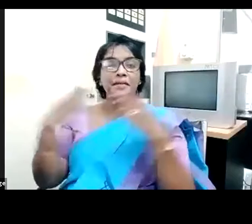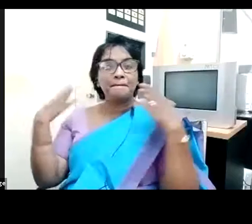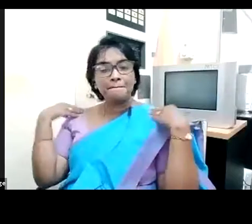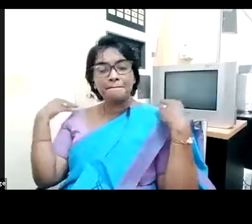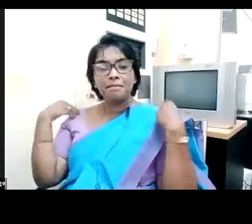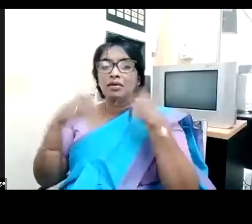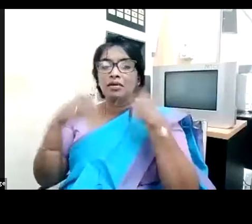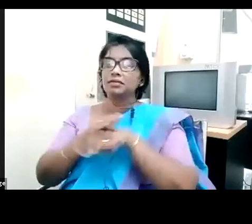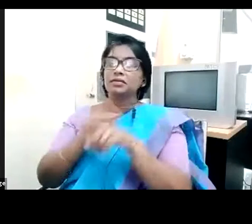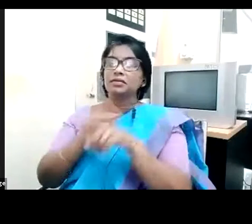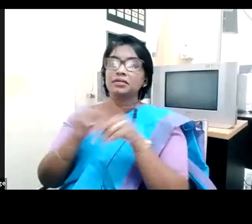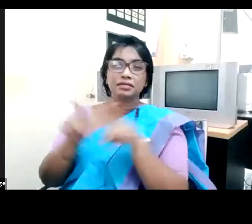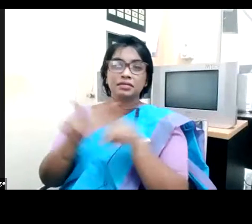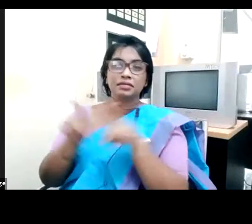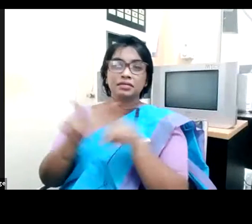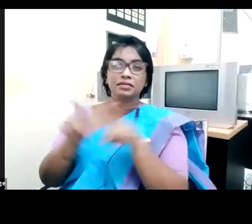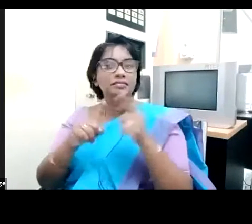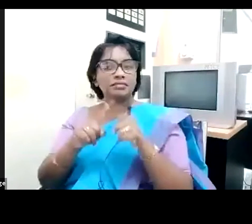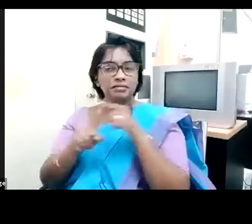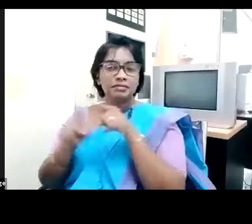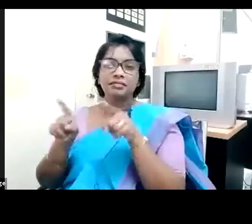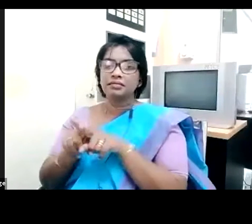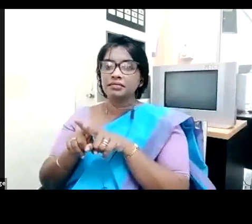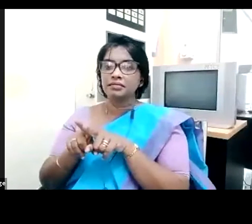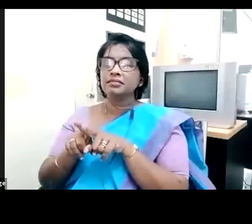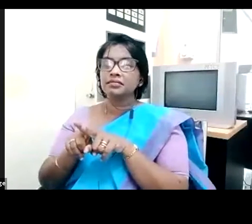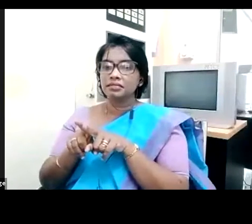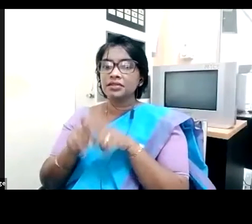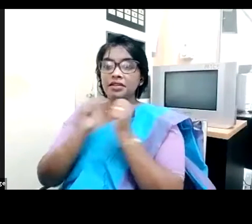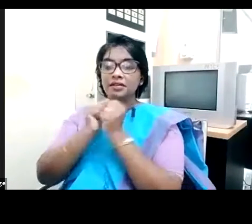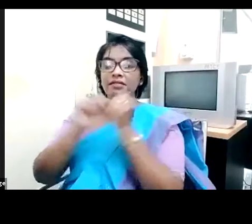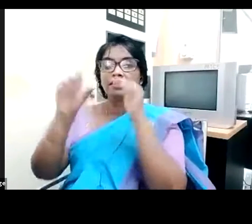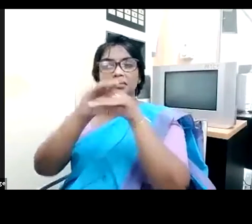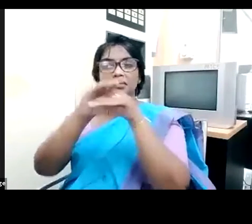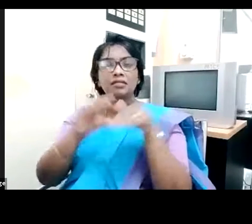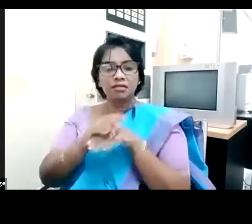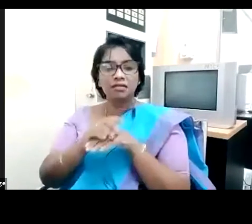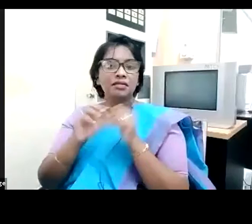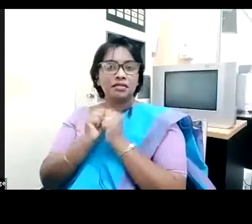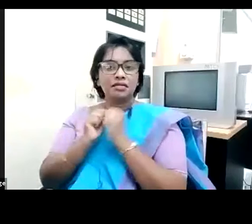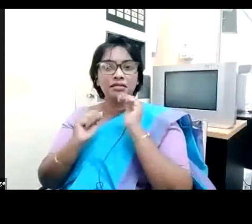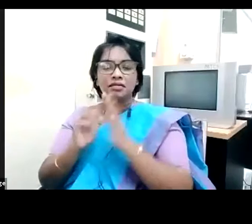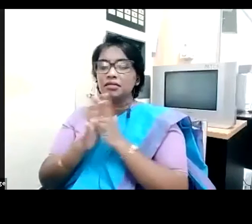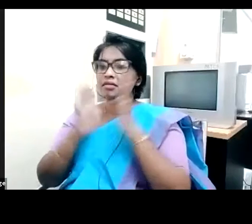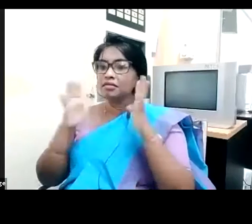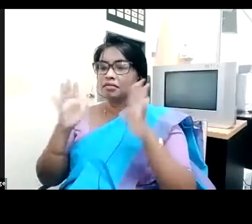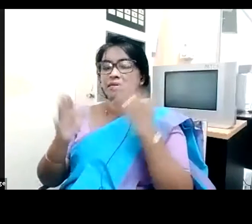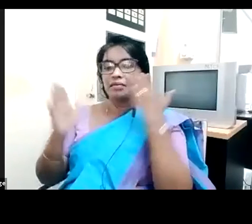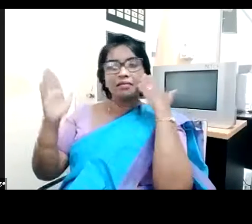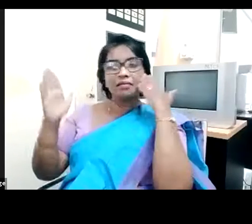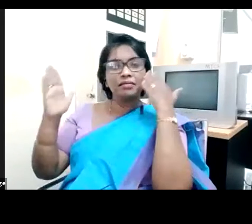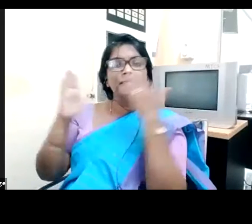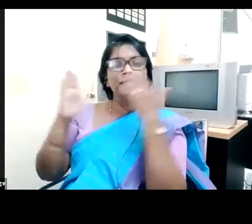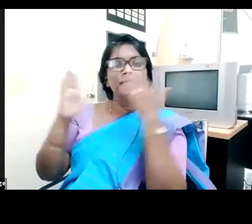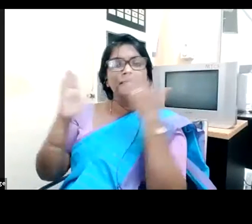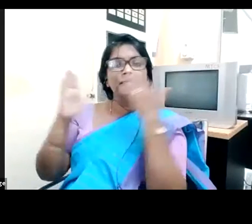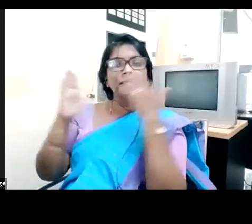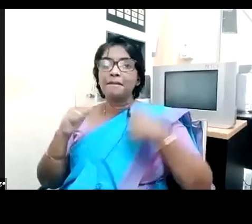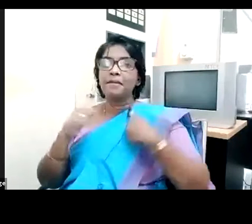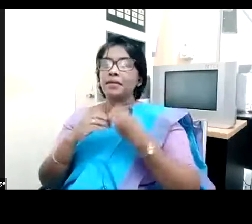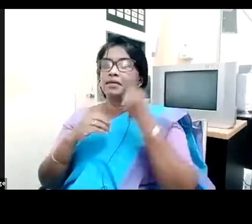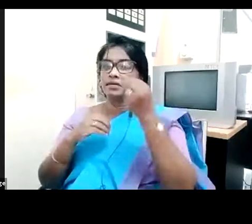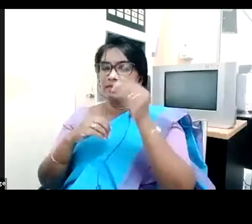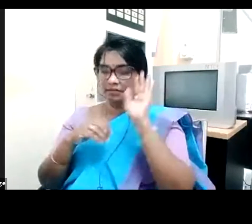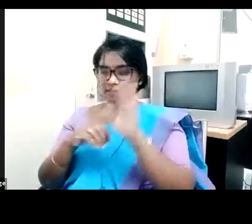going forward, it will be the workforce focused enterprises that will succeed in my view. Workplace, the